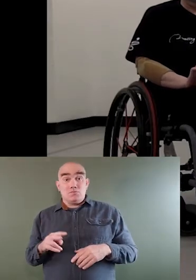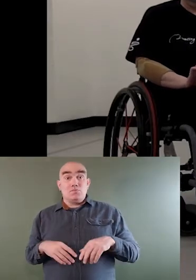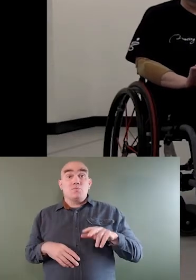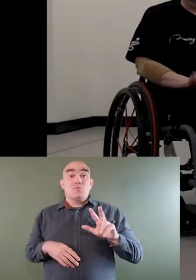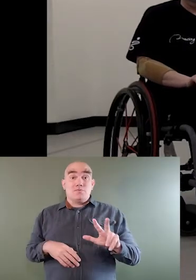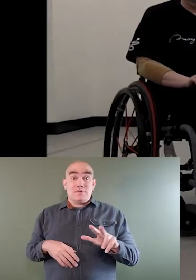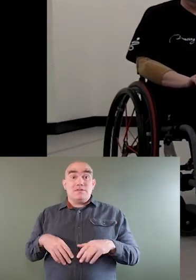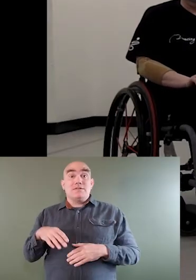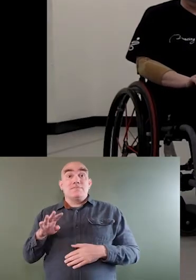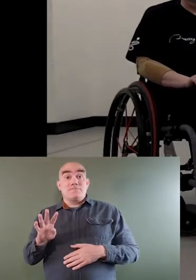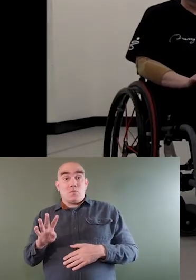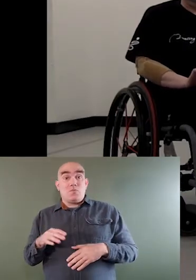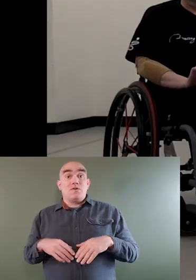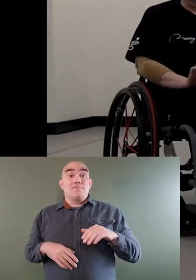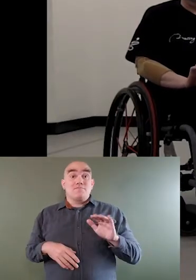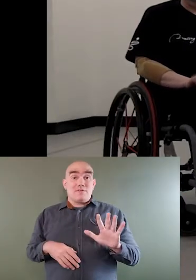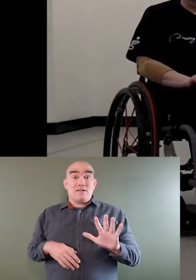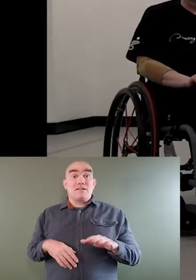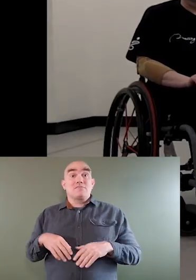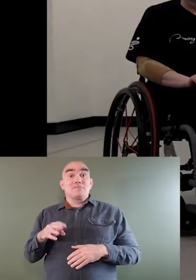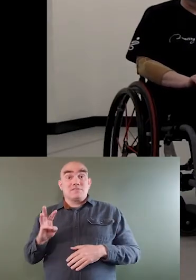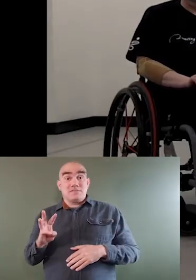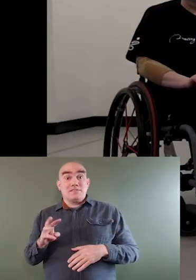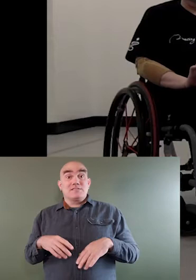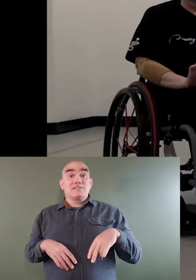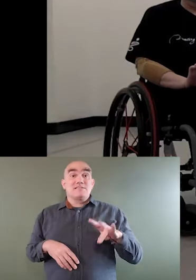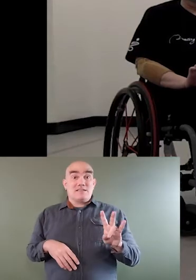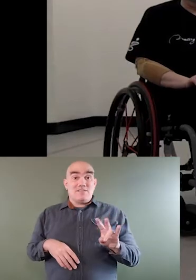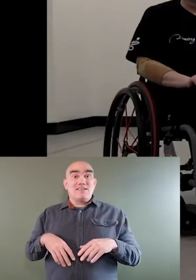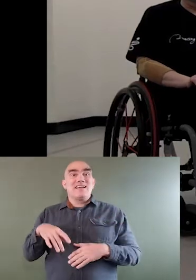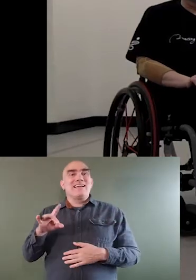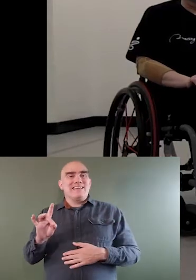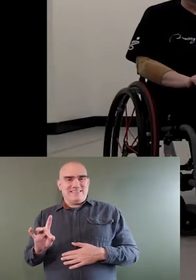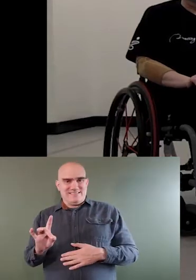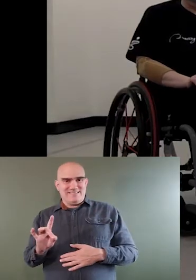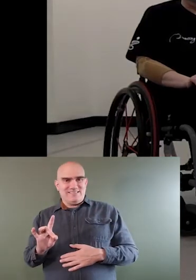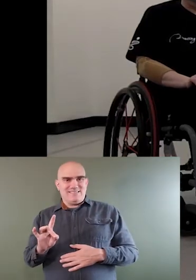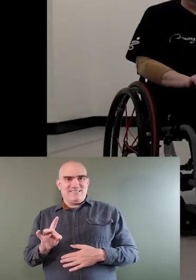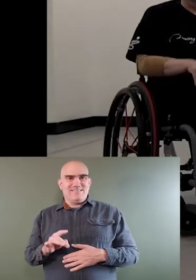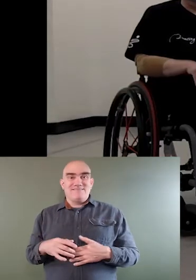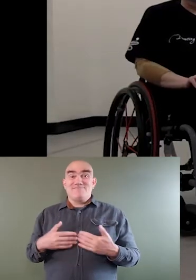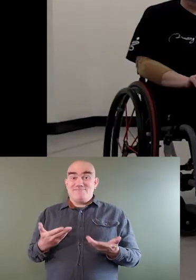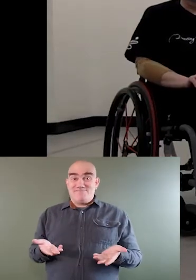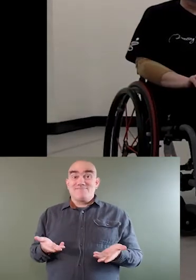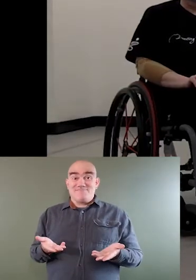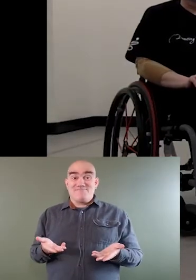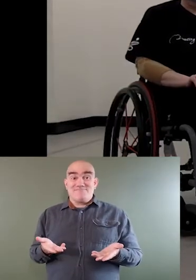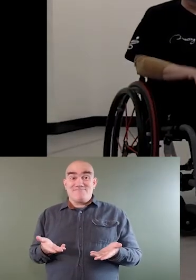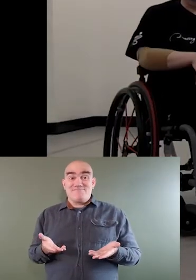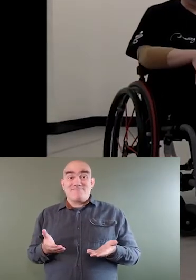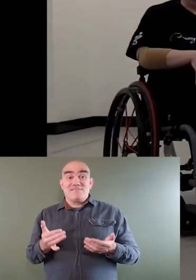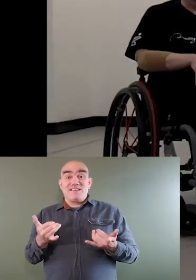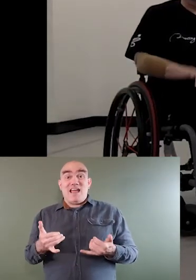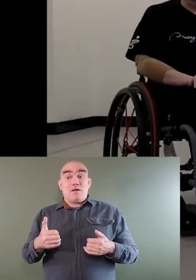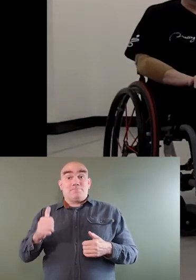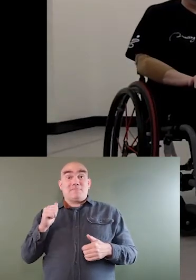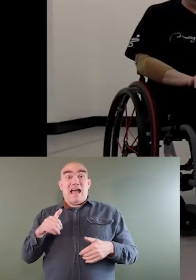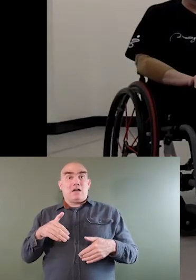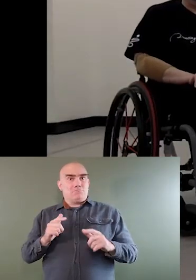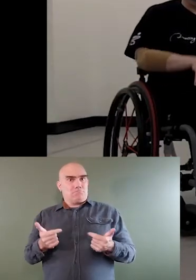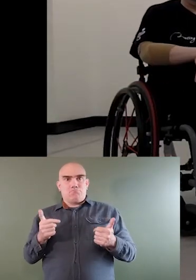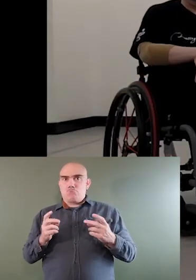2, 3, 4, 5, 6, 7, 8. Heels are back of the hand. 2,